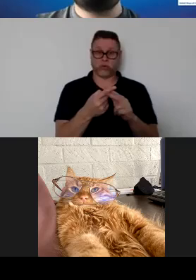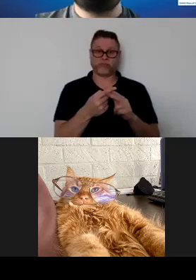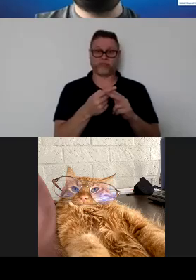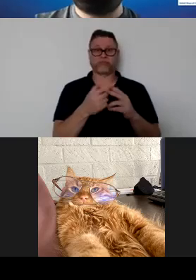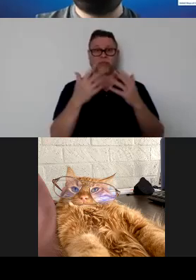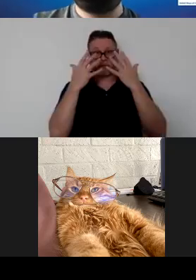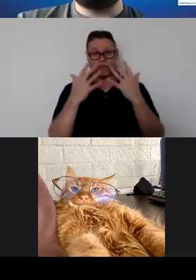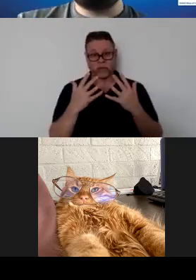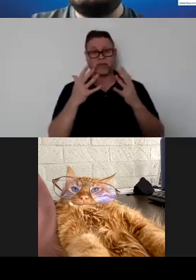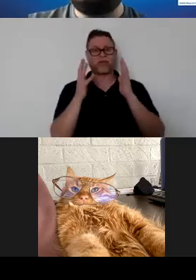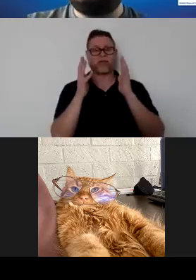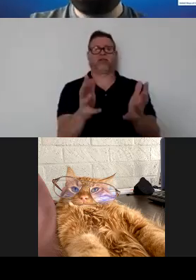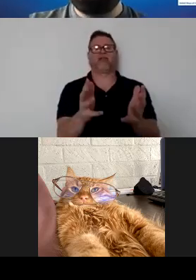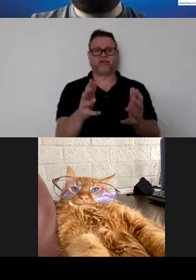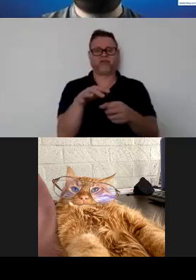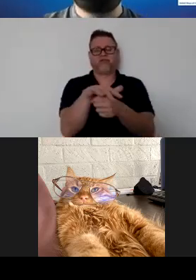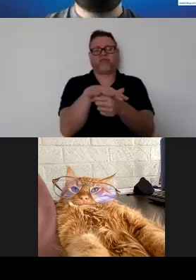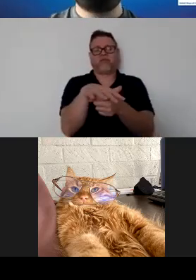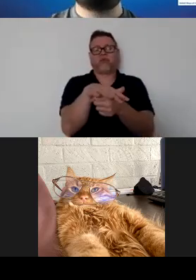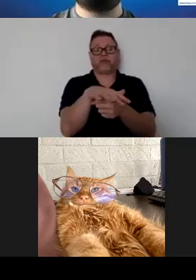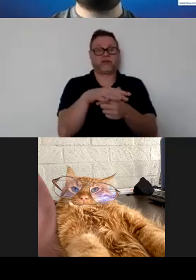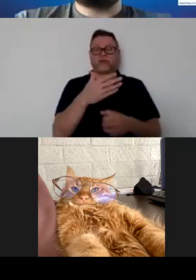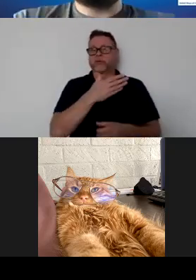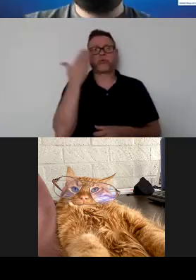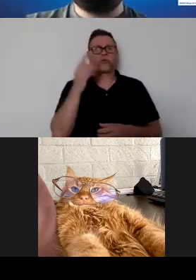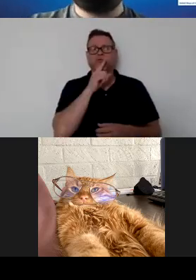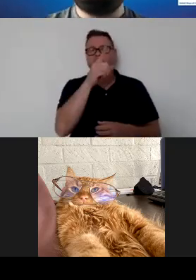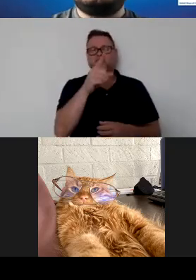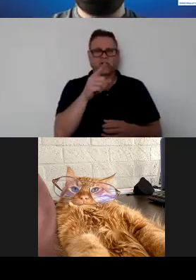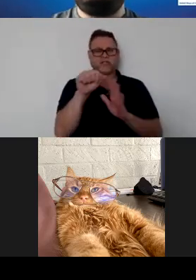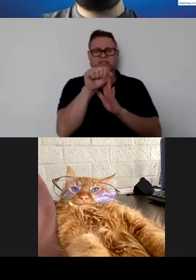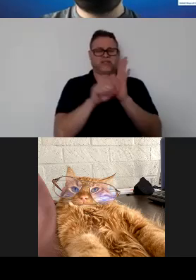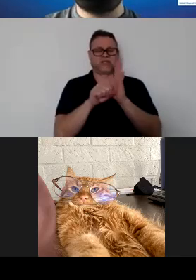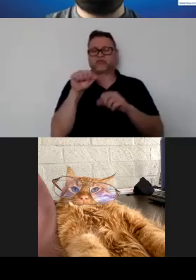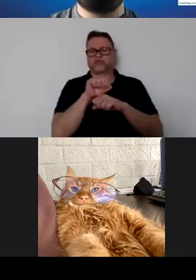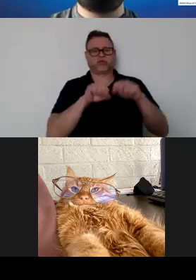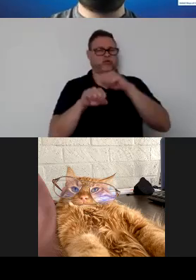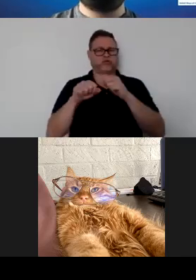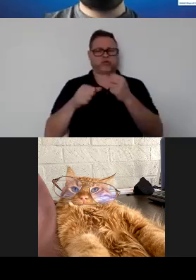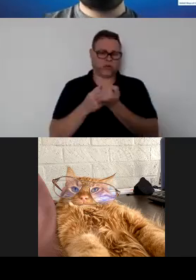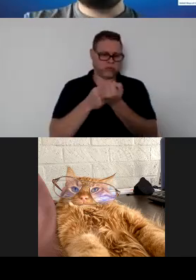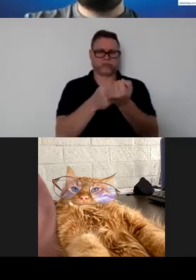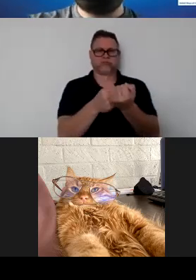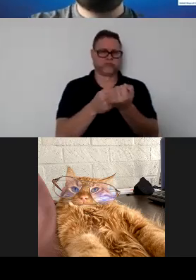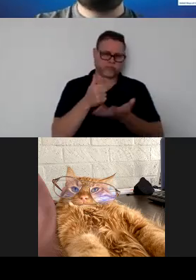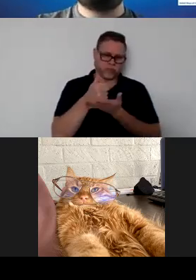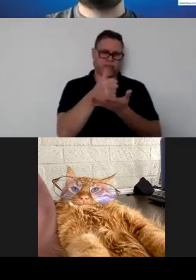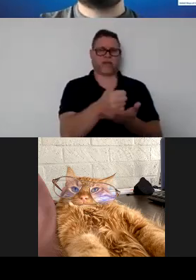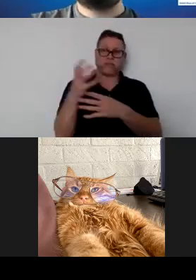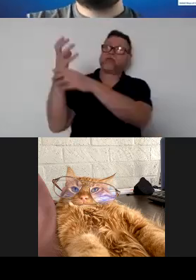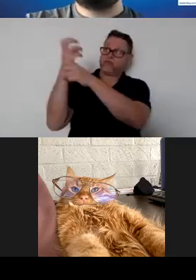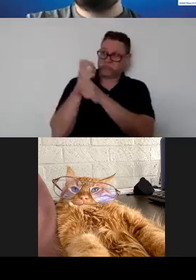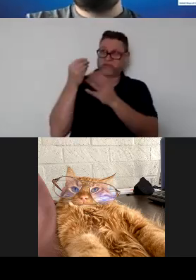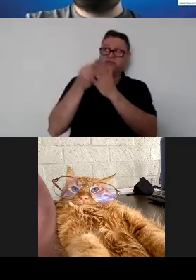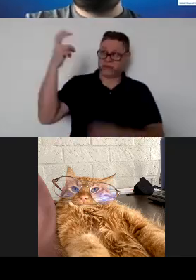of left to their own devices locally, right? Because there was no real state structure to kind of help assist with that. It was just you receive the funding and you